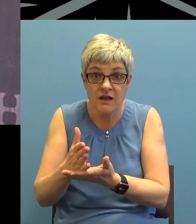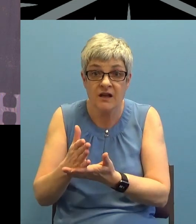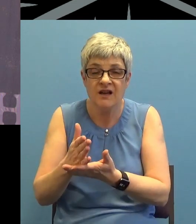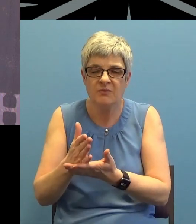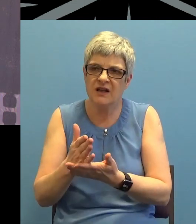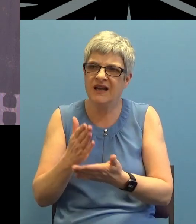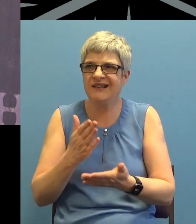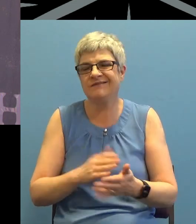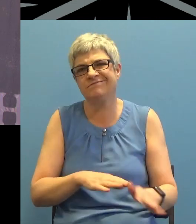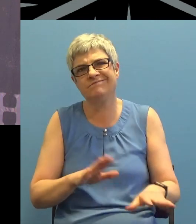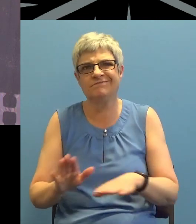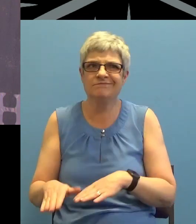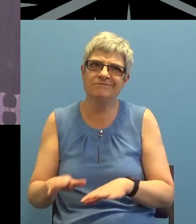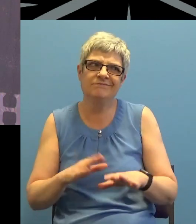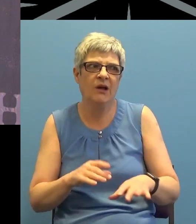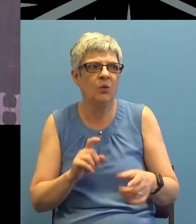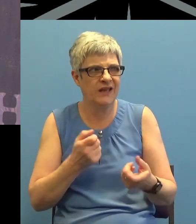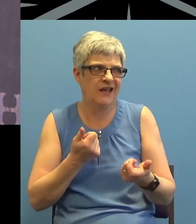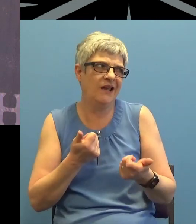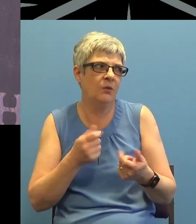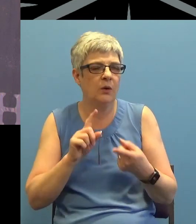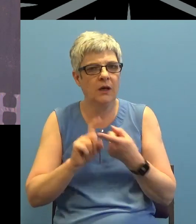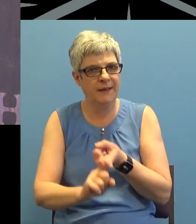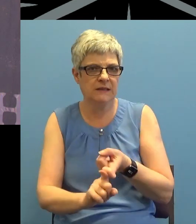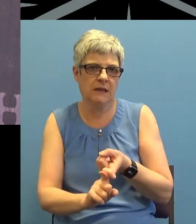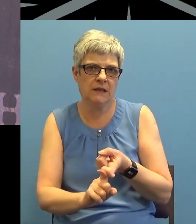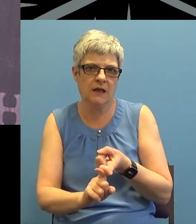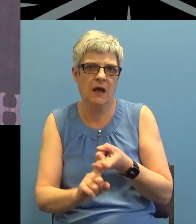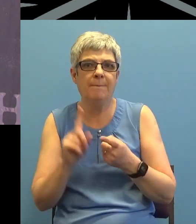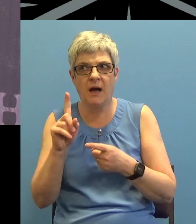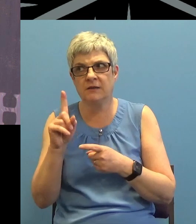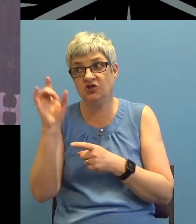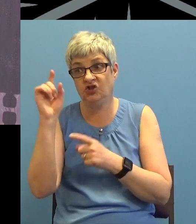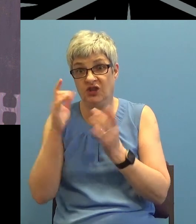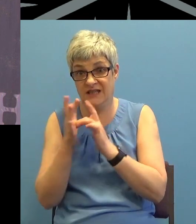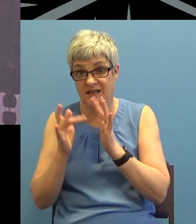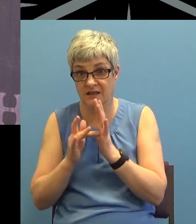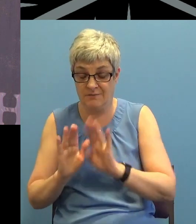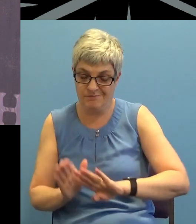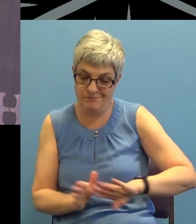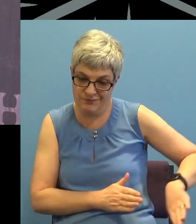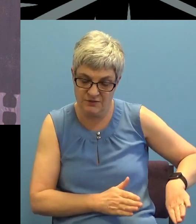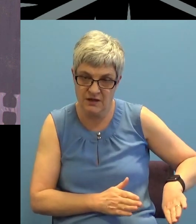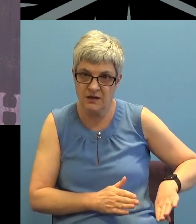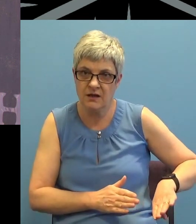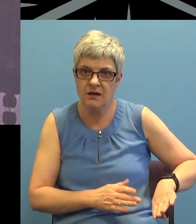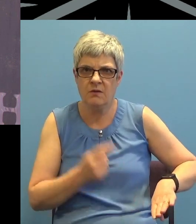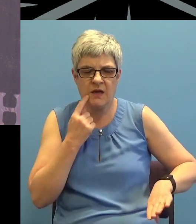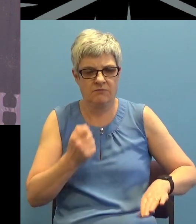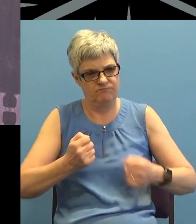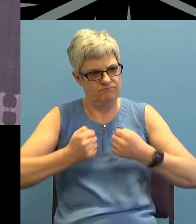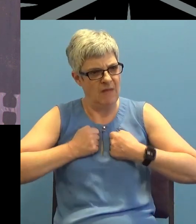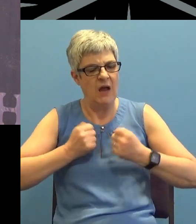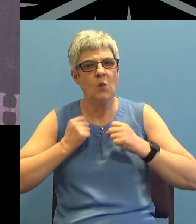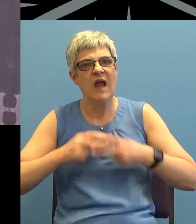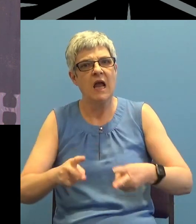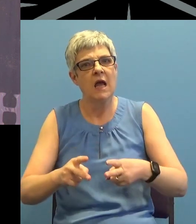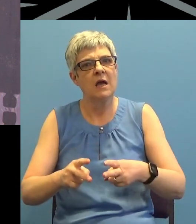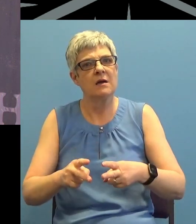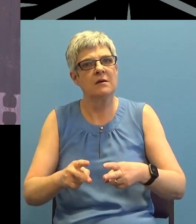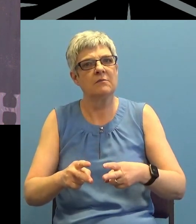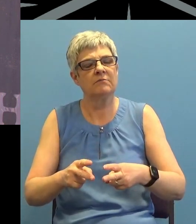going through the motions of commitment as we push you to the side, preferring our way above yours.